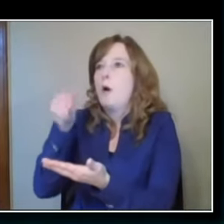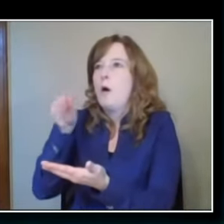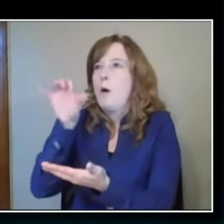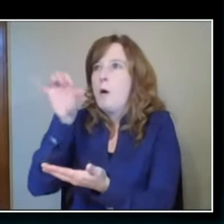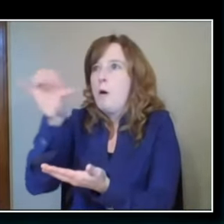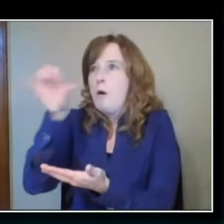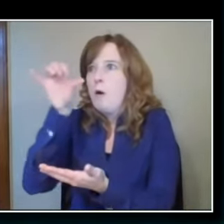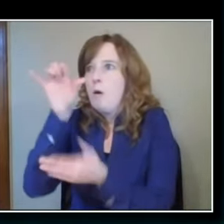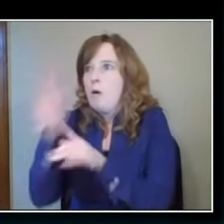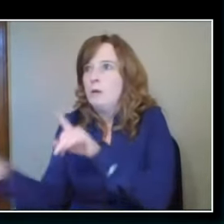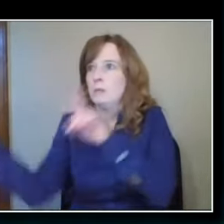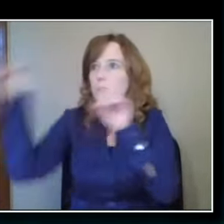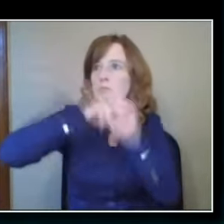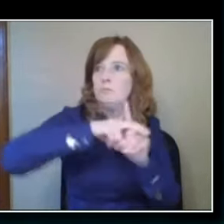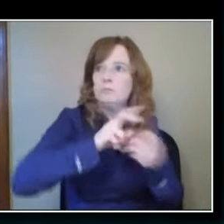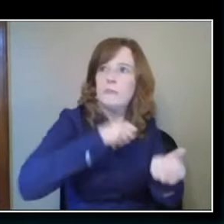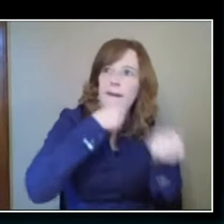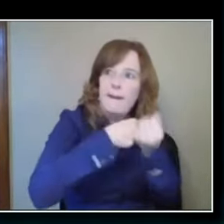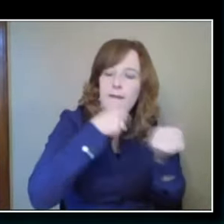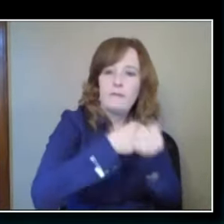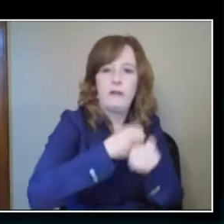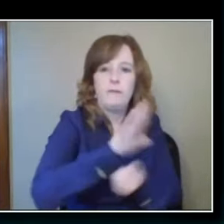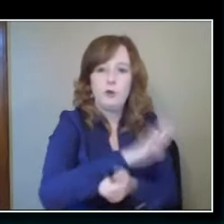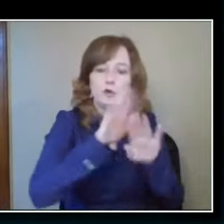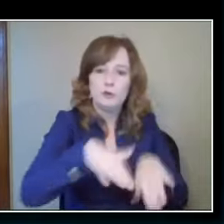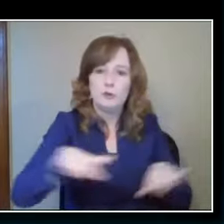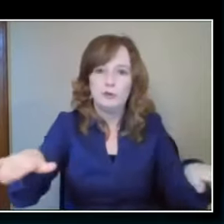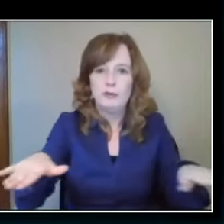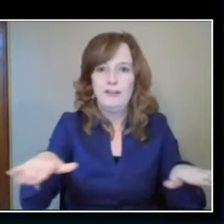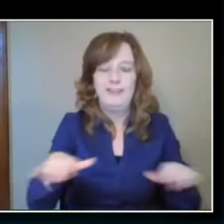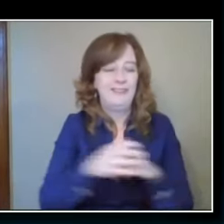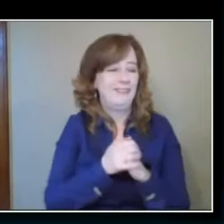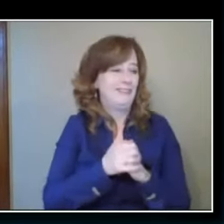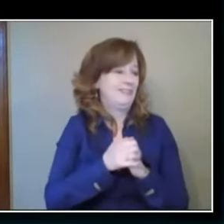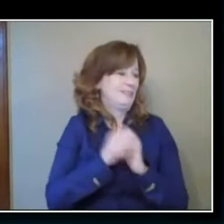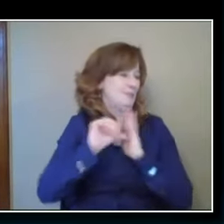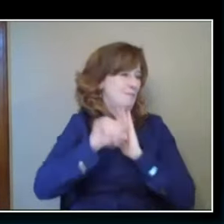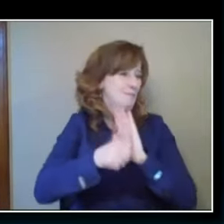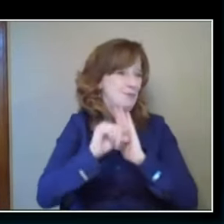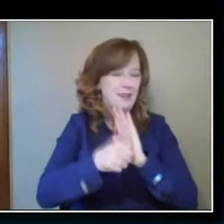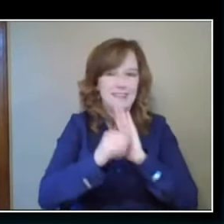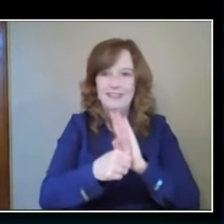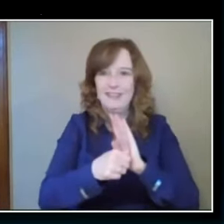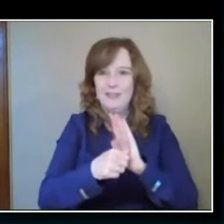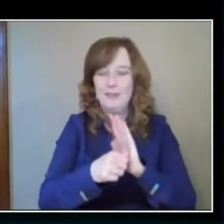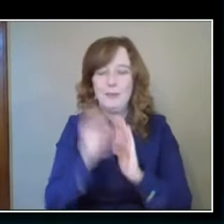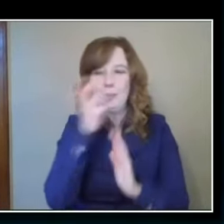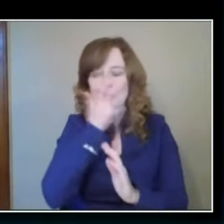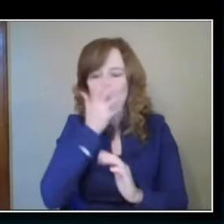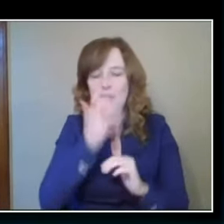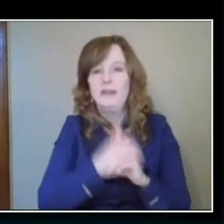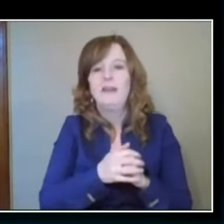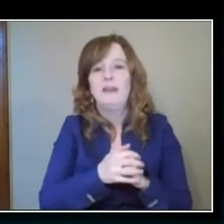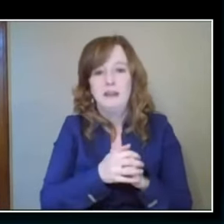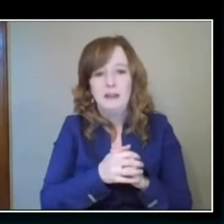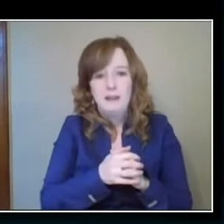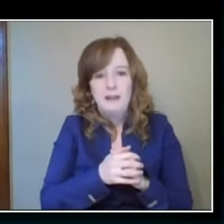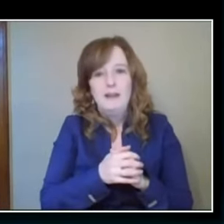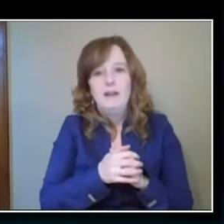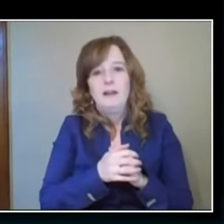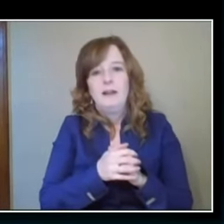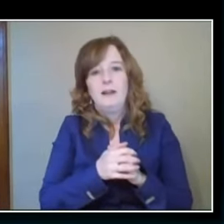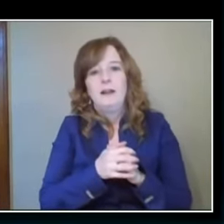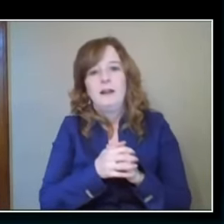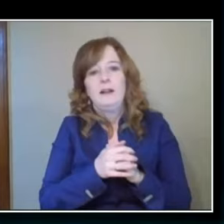her children. It just so impressive and so amazing. And not just that, Jamie, when I met her, was healing from